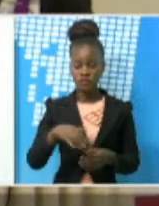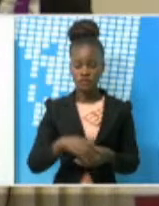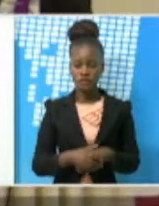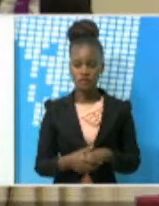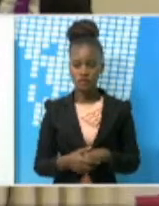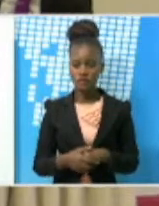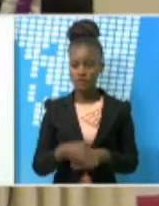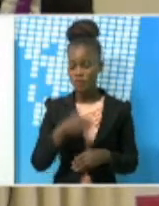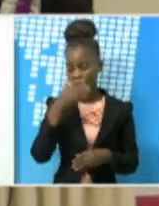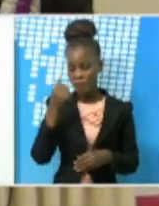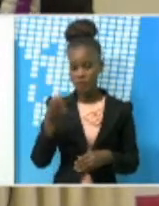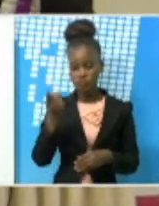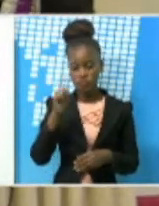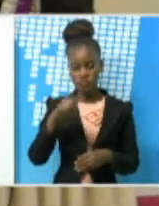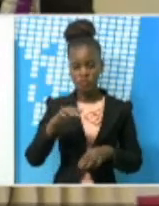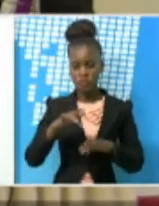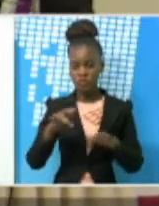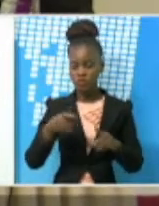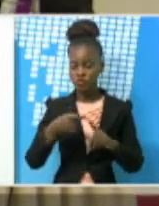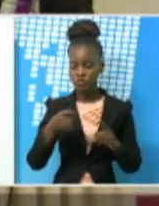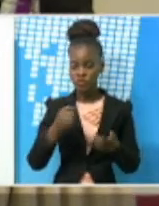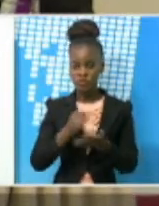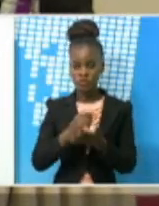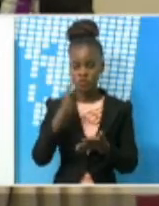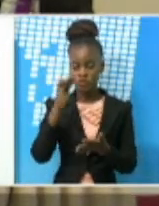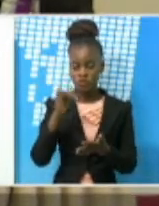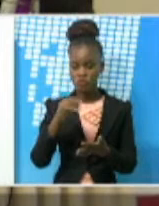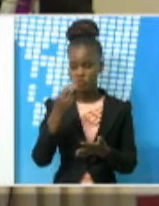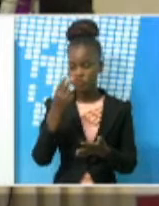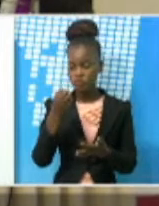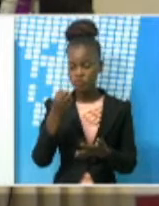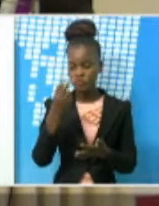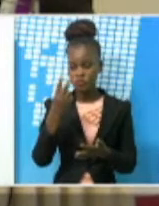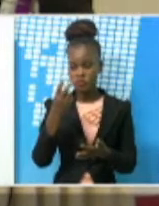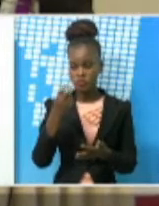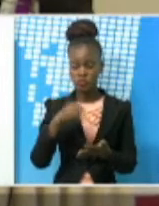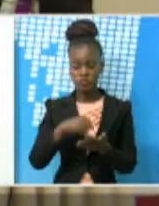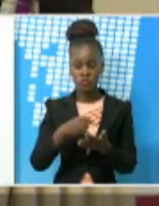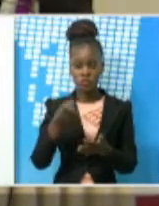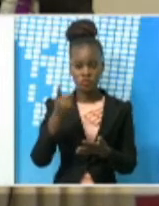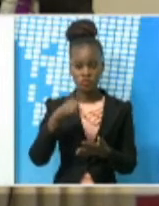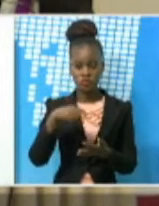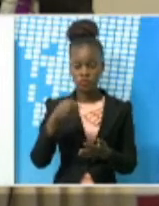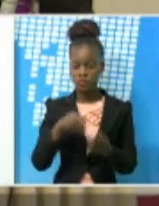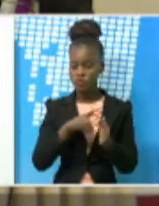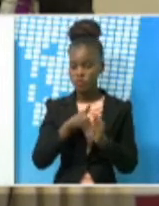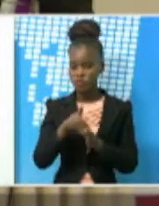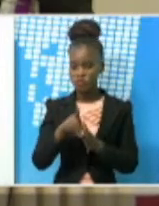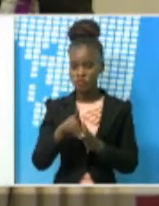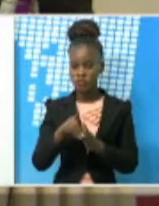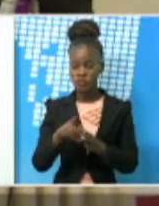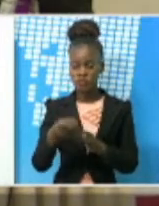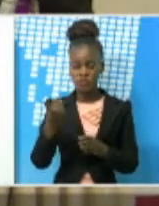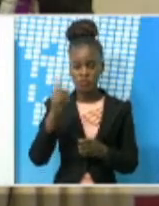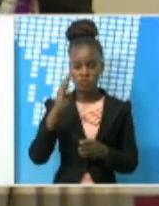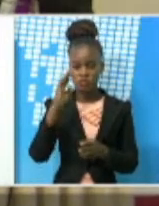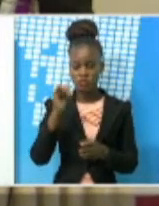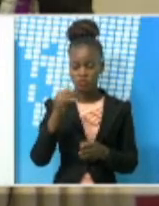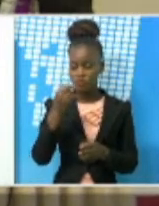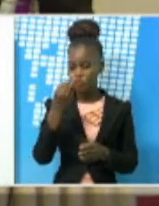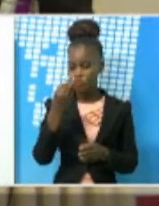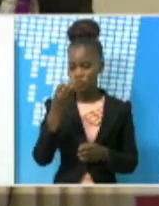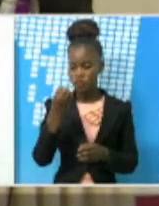Basing on the data from the bank by 2022, it realized growth in customer deposits by